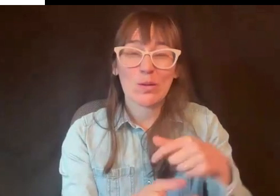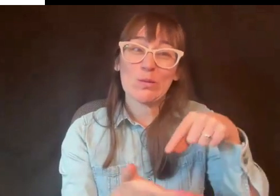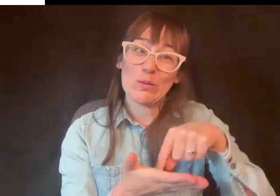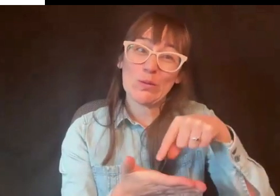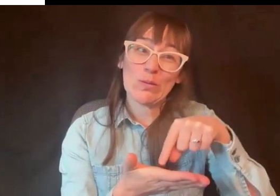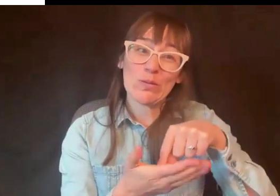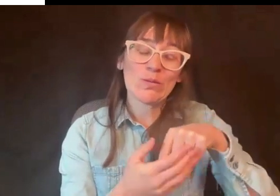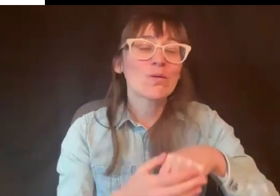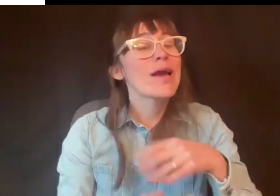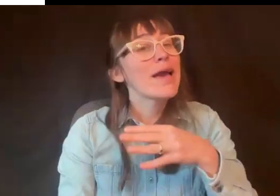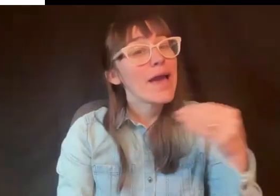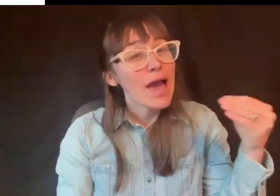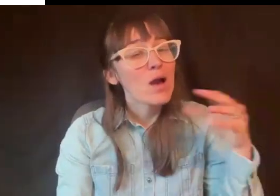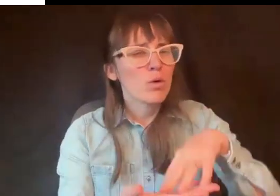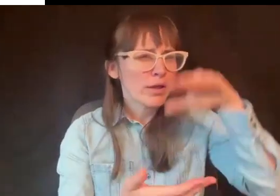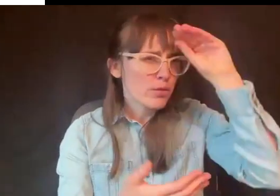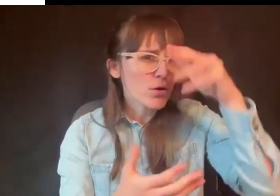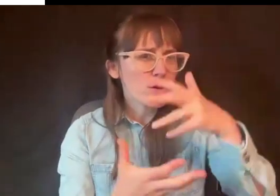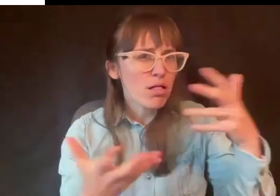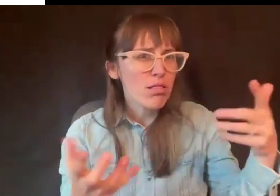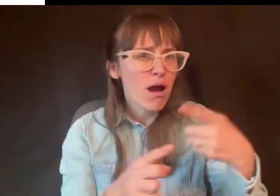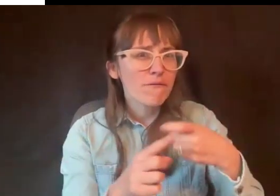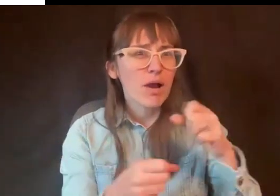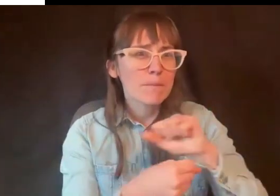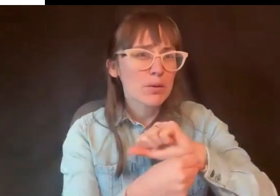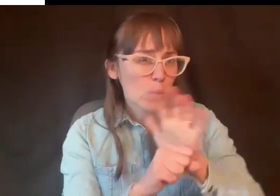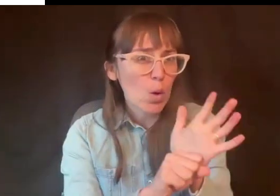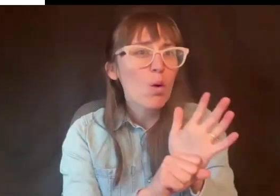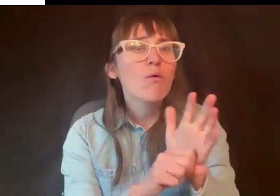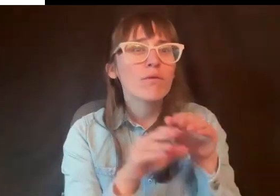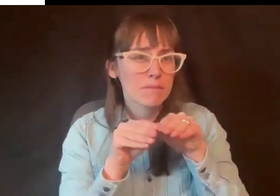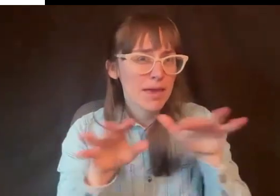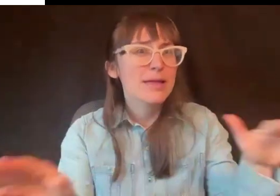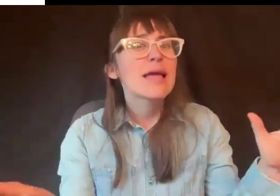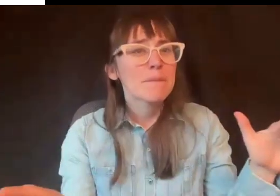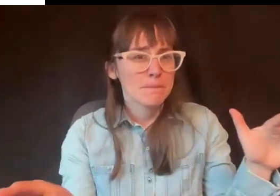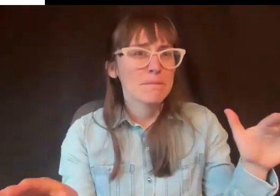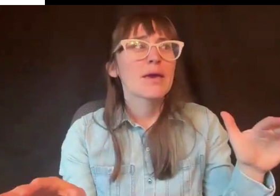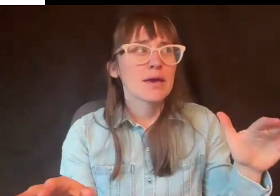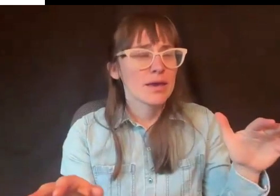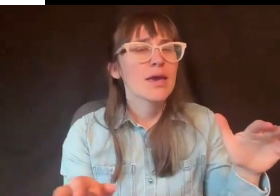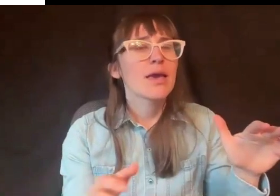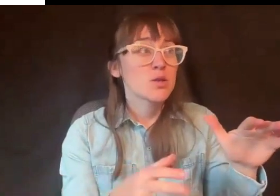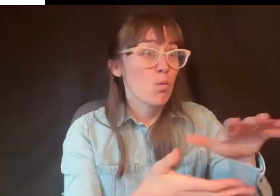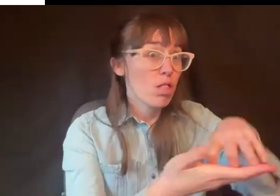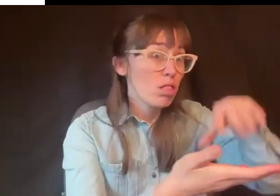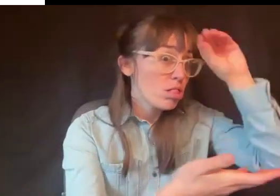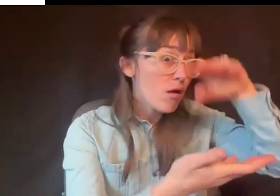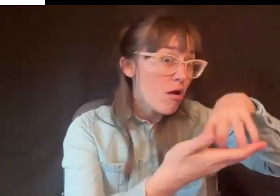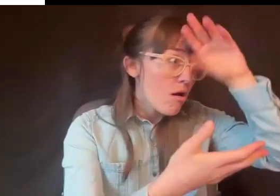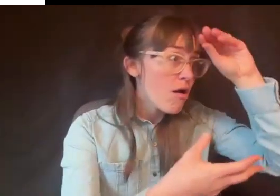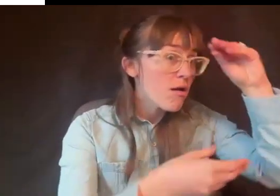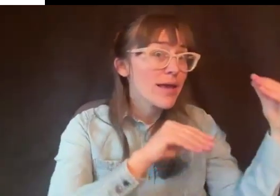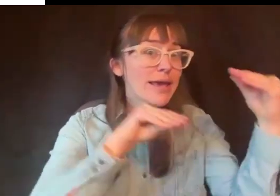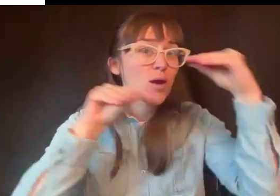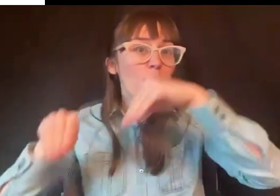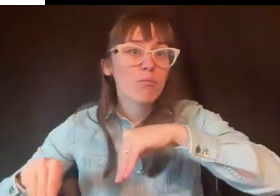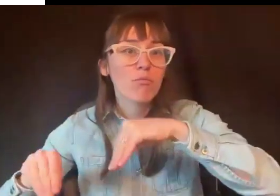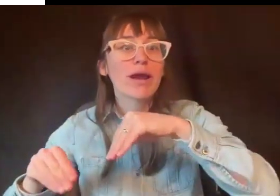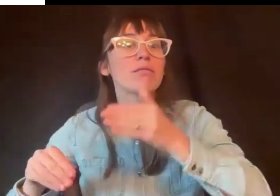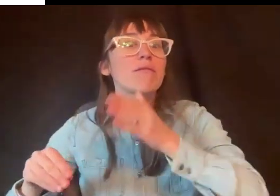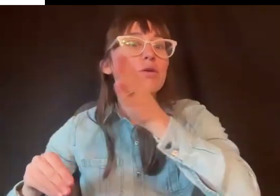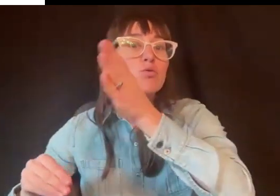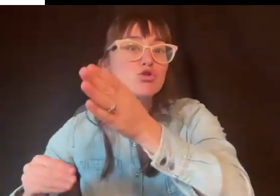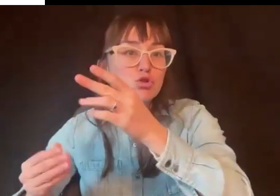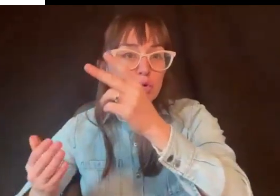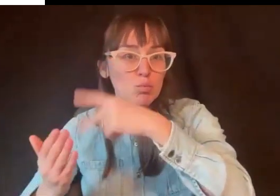from the COVID-19 pandemic, and we wanted to incorporate those components in future programming, ensuring that flexibilities